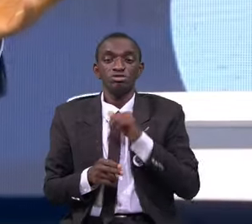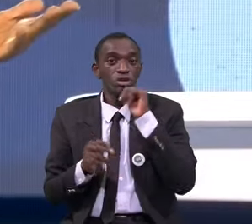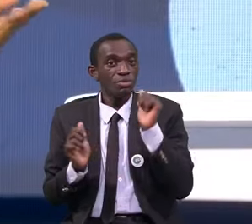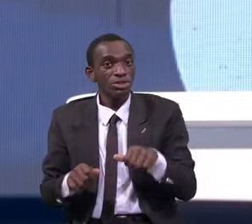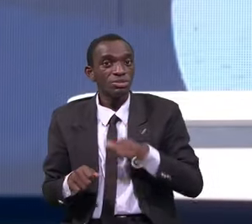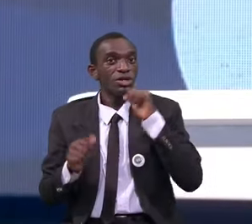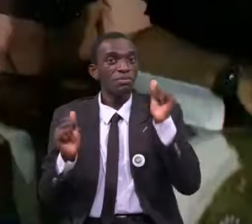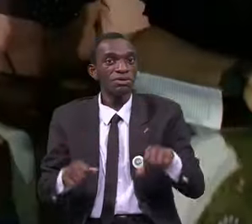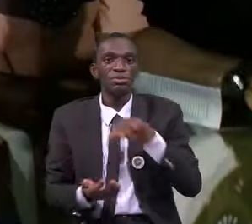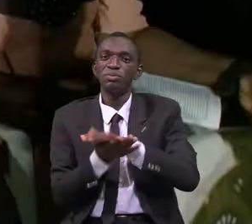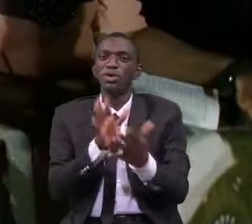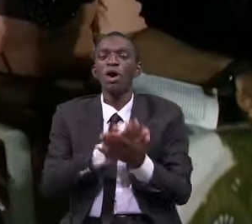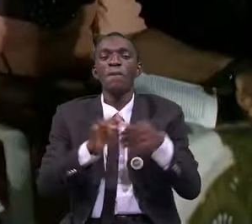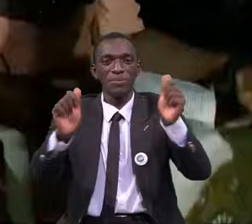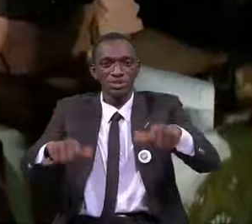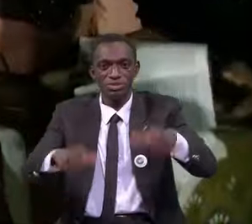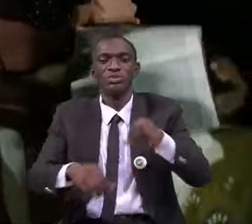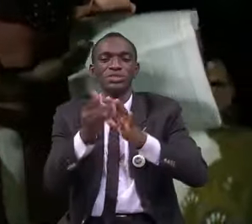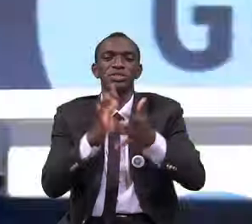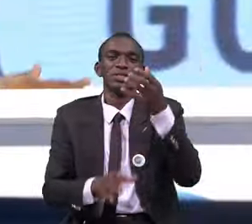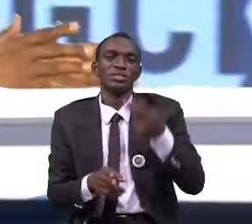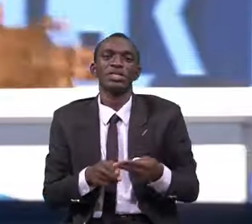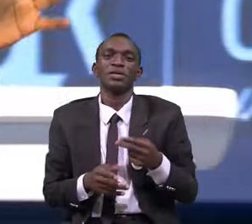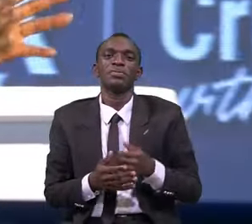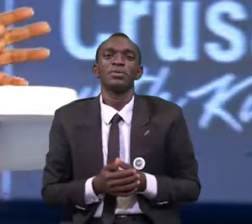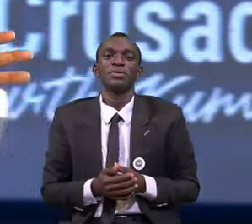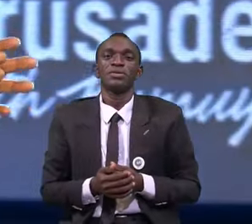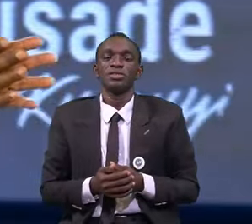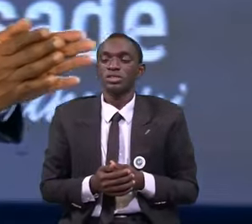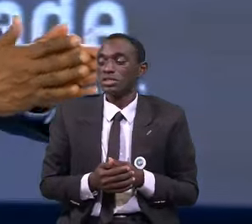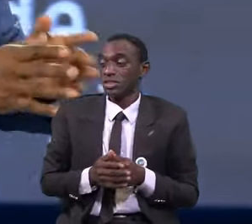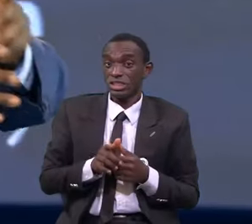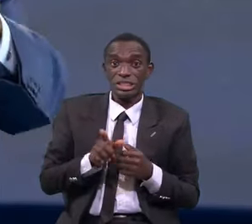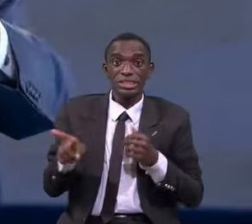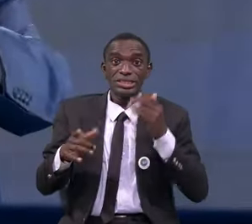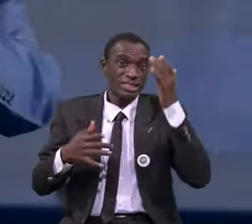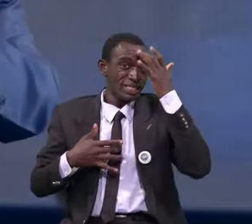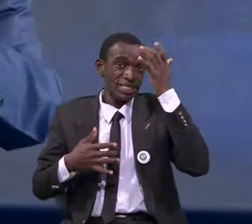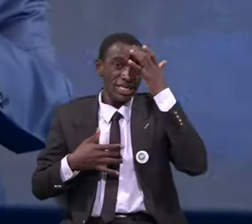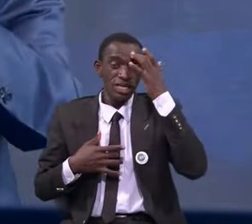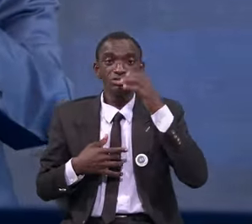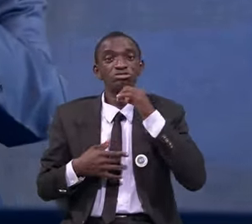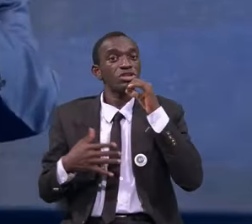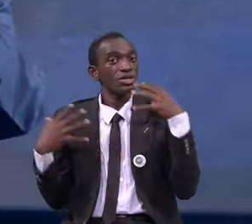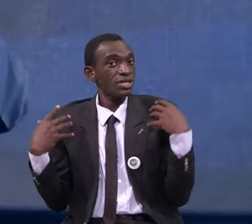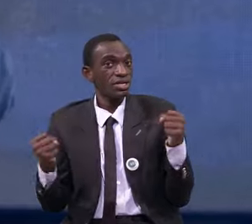Impossibilities will become possible. The incurable will become curable.